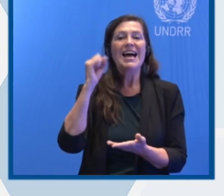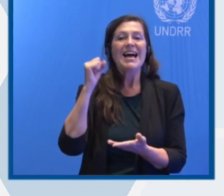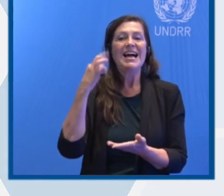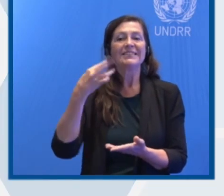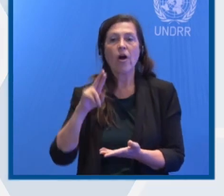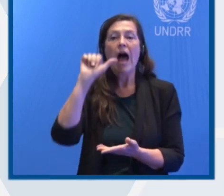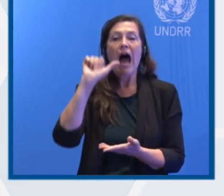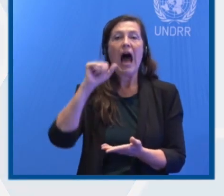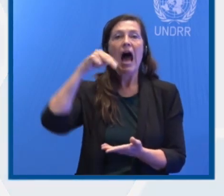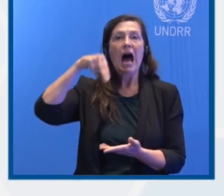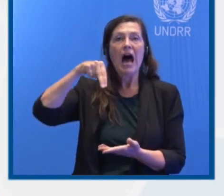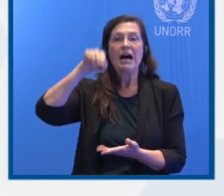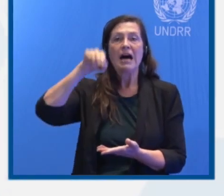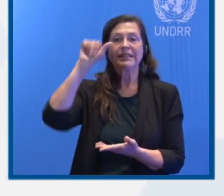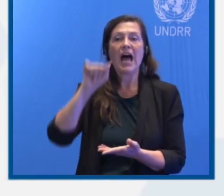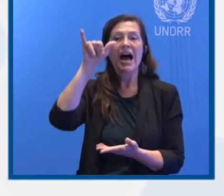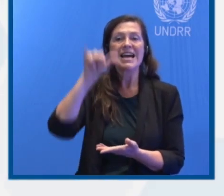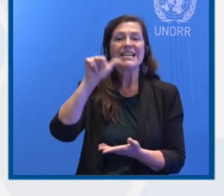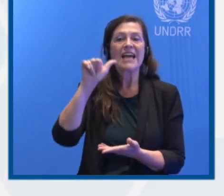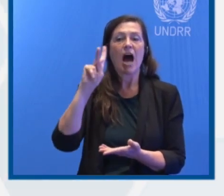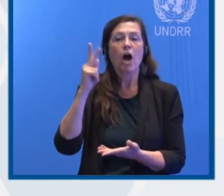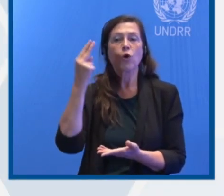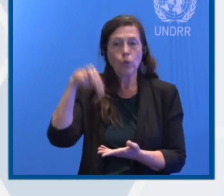Anayakun. The floor is yours.